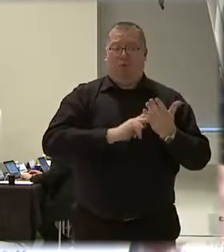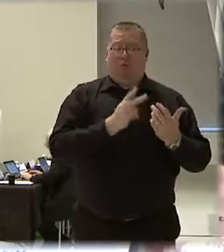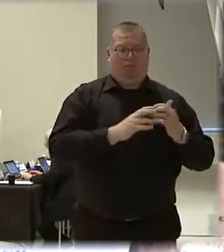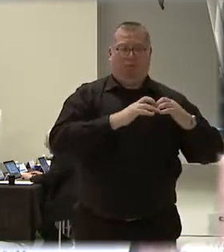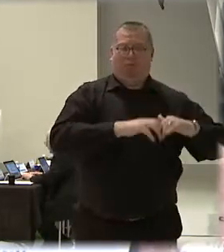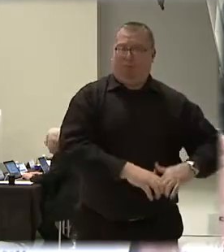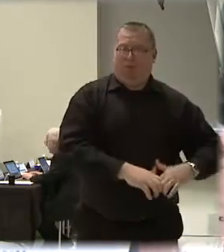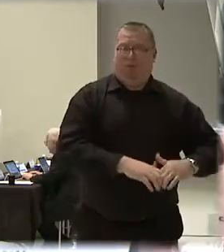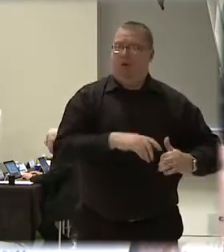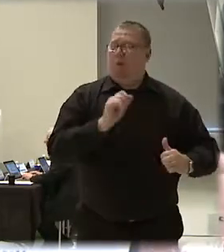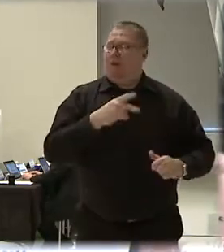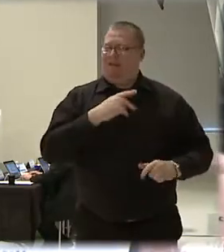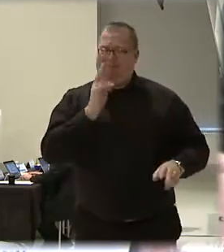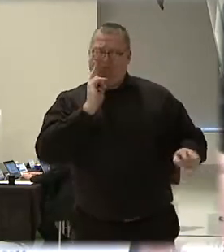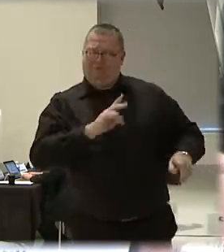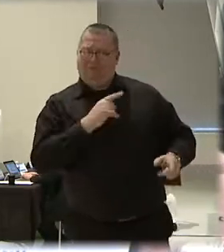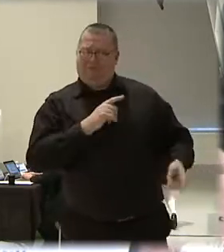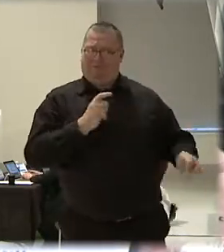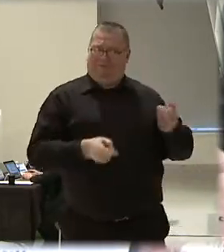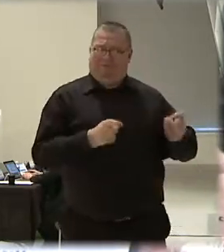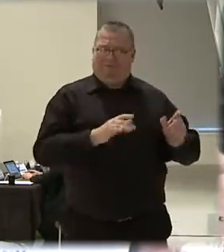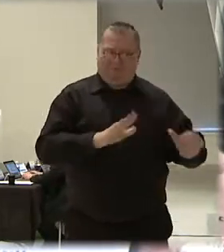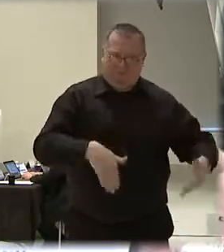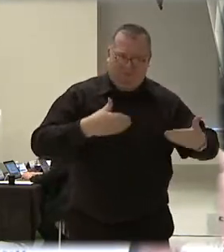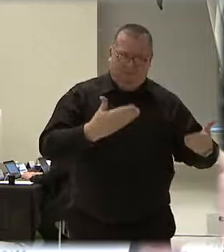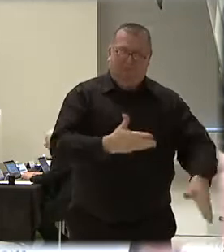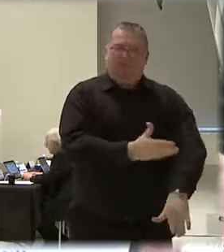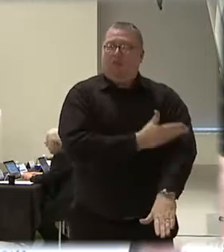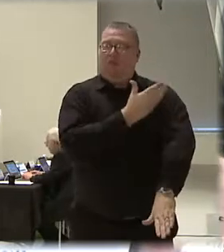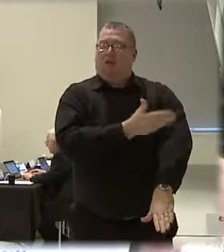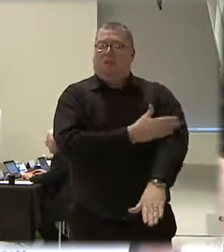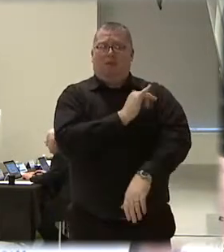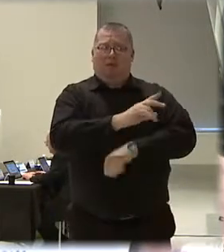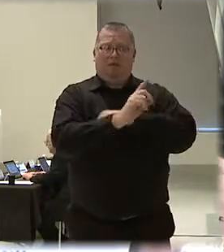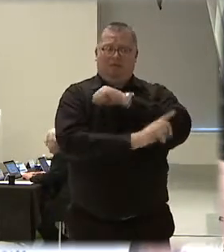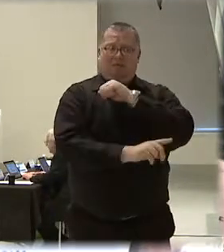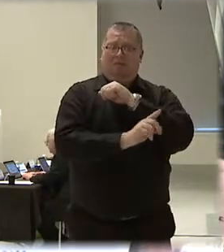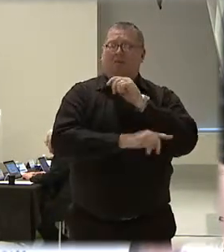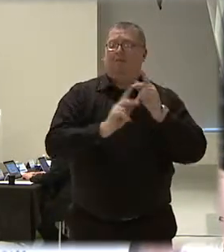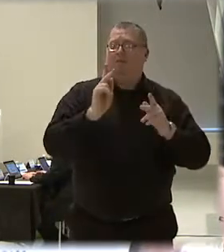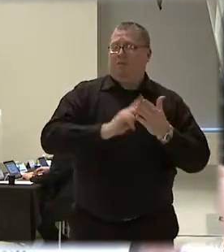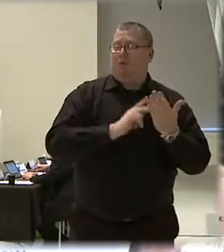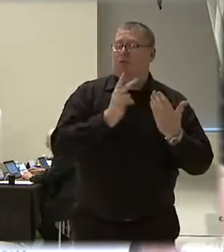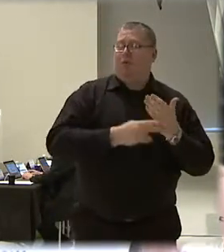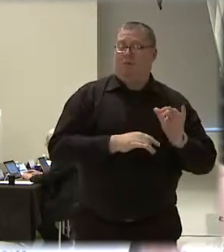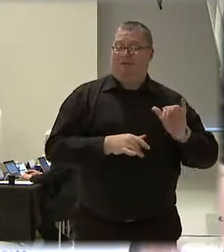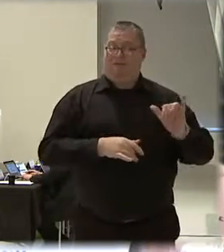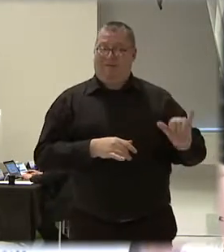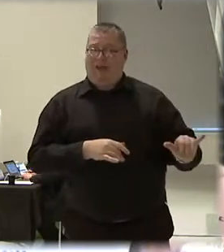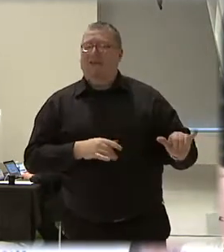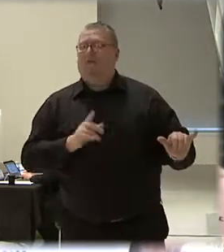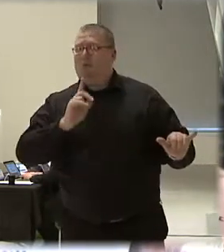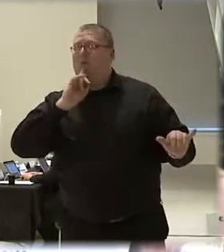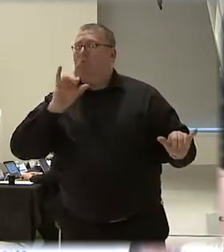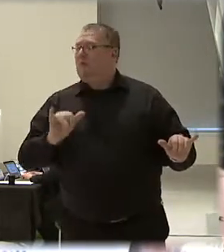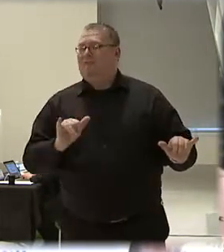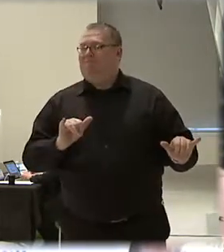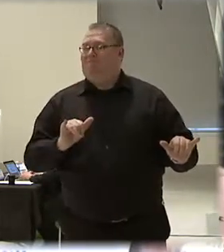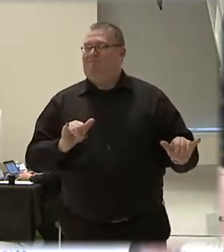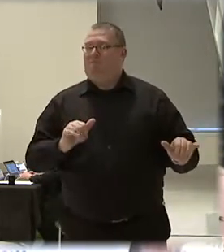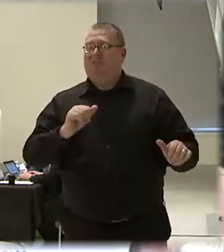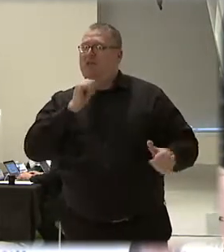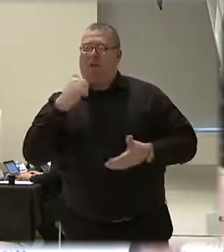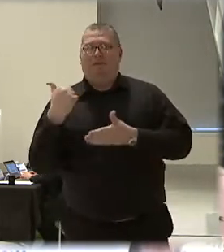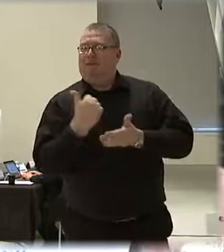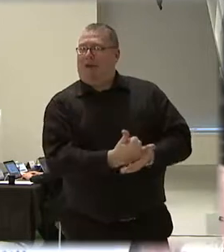that needs oversight or needs fixing or needs work can really be counterproductive,